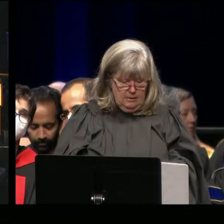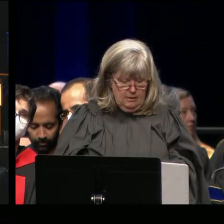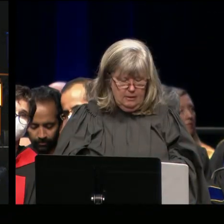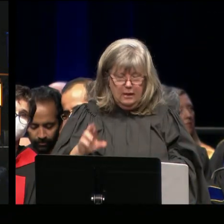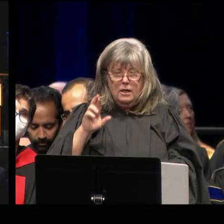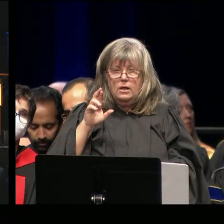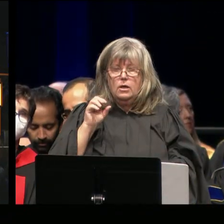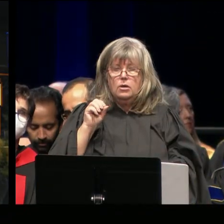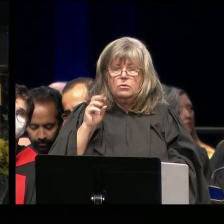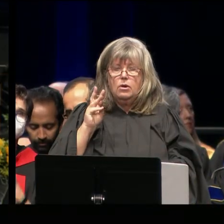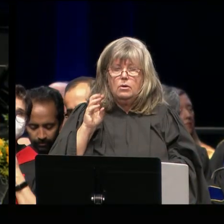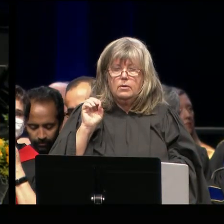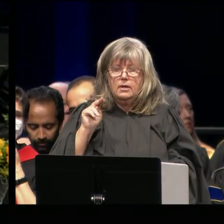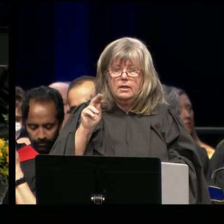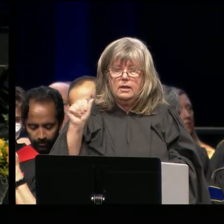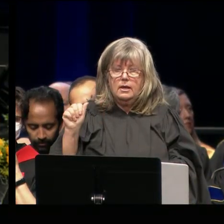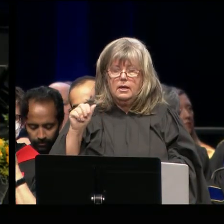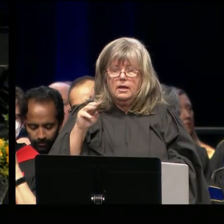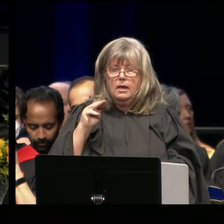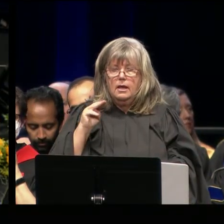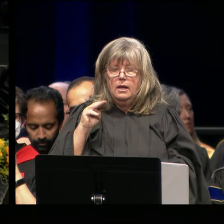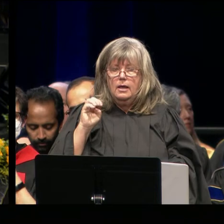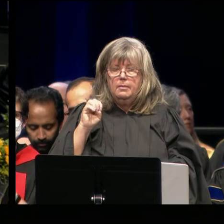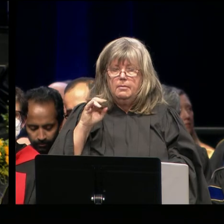Rowena Mejia.